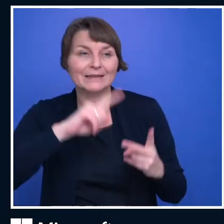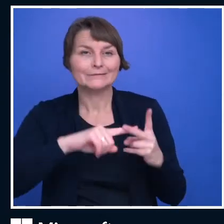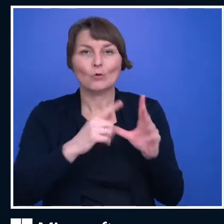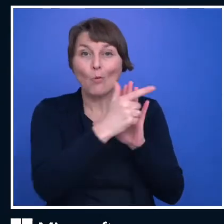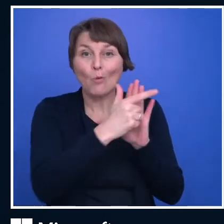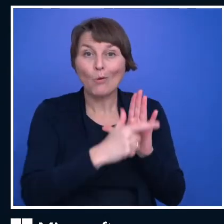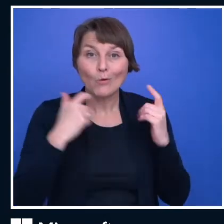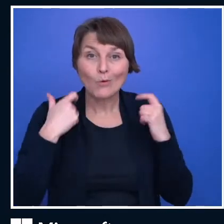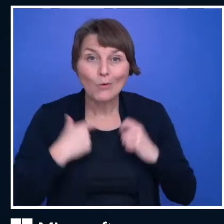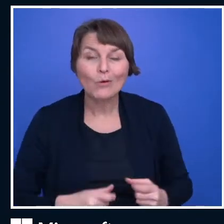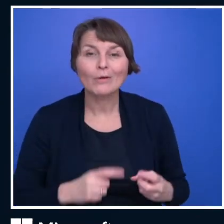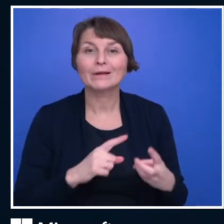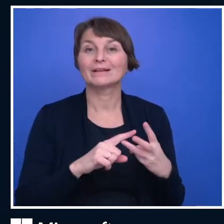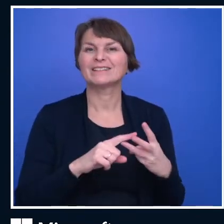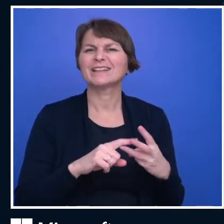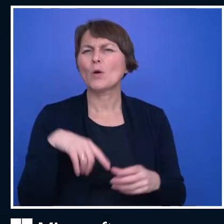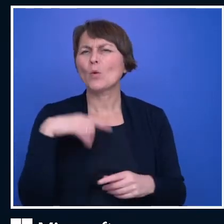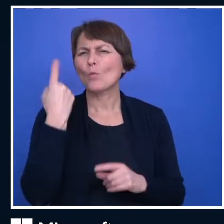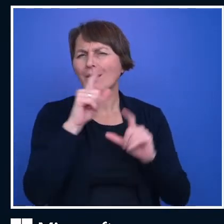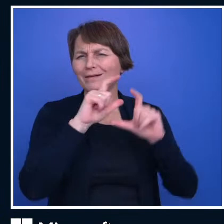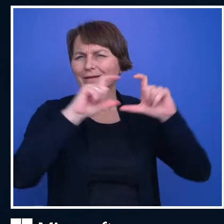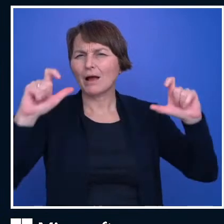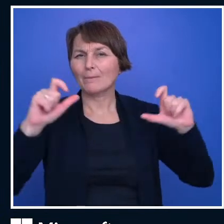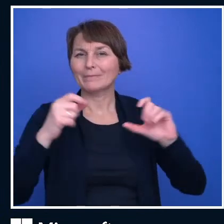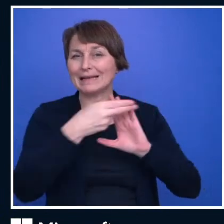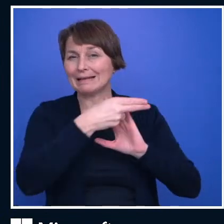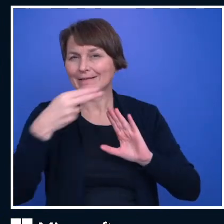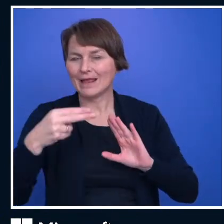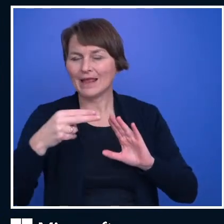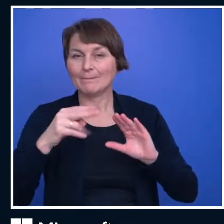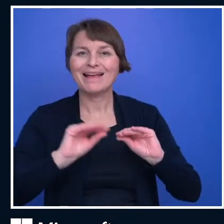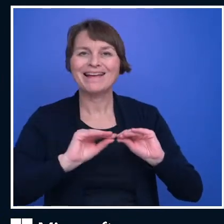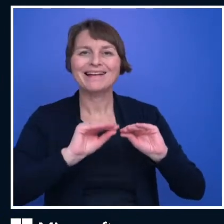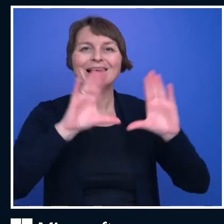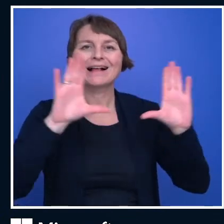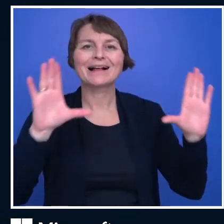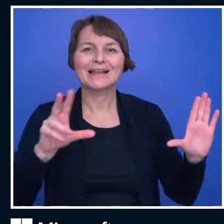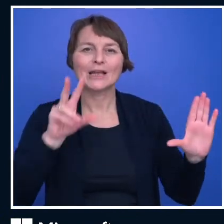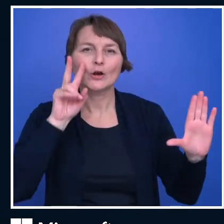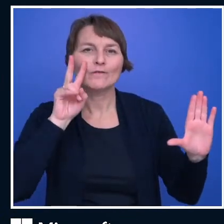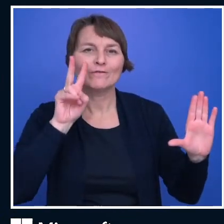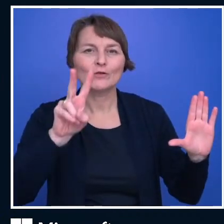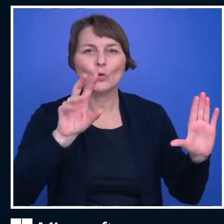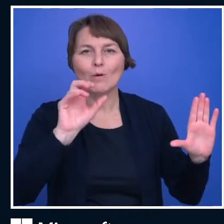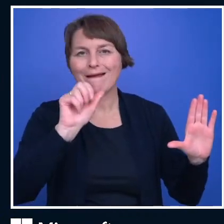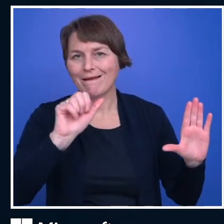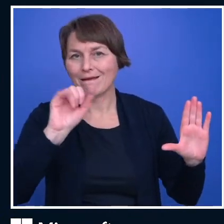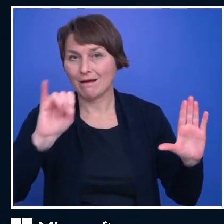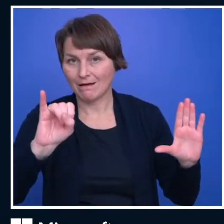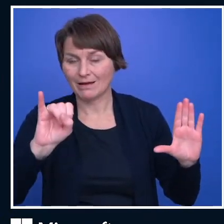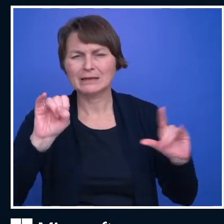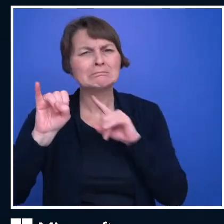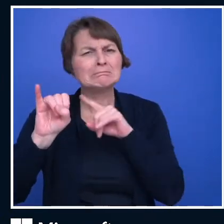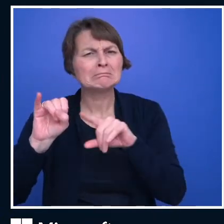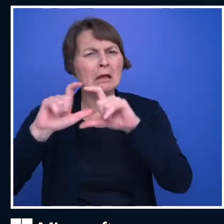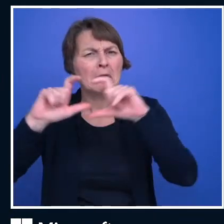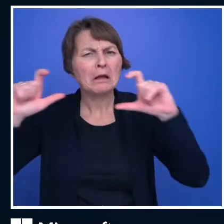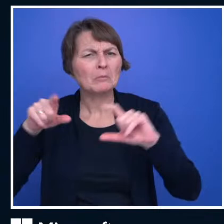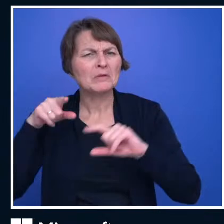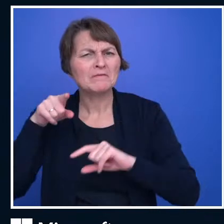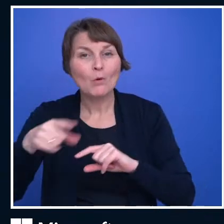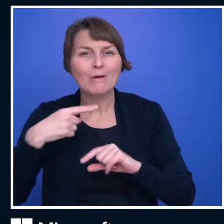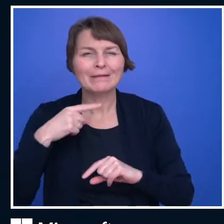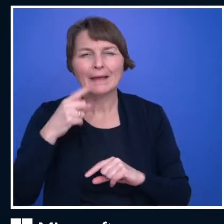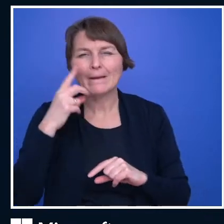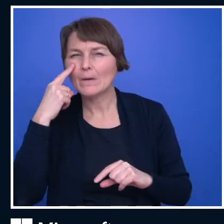AI. Now, this definitely is helping law enforcement to identify people. And so,